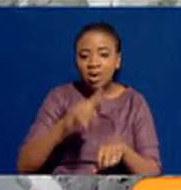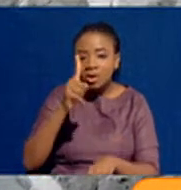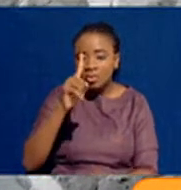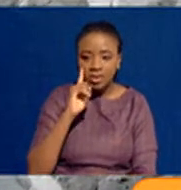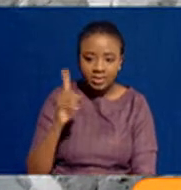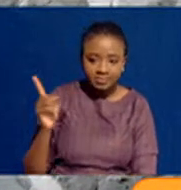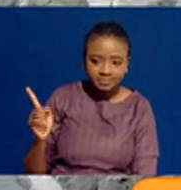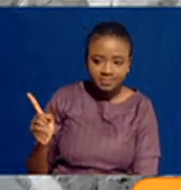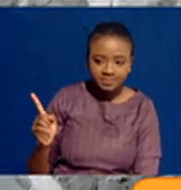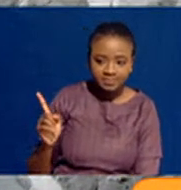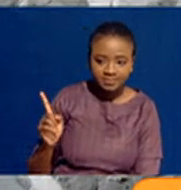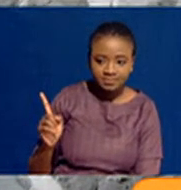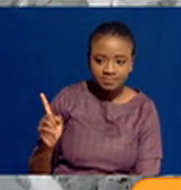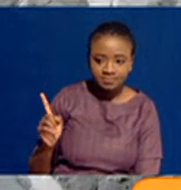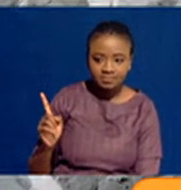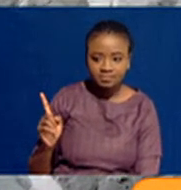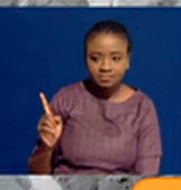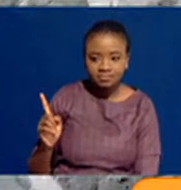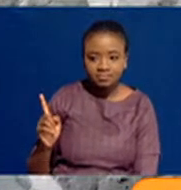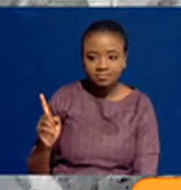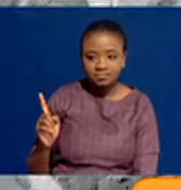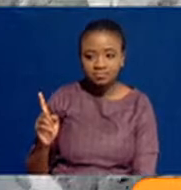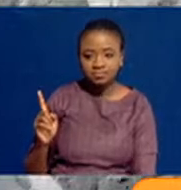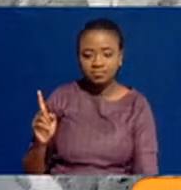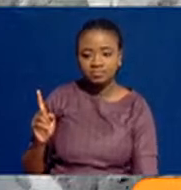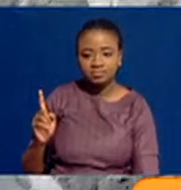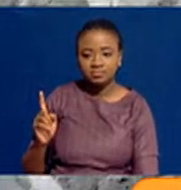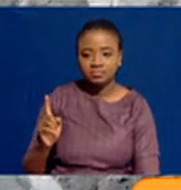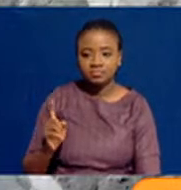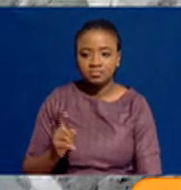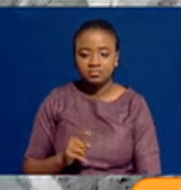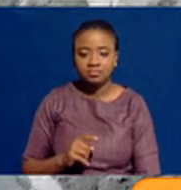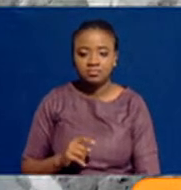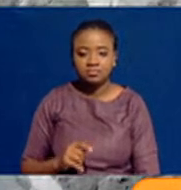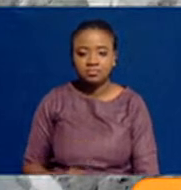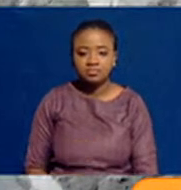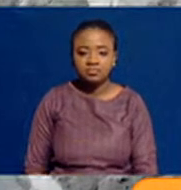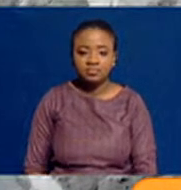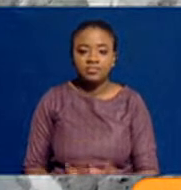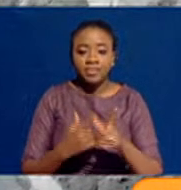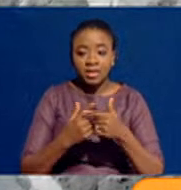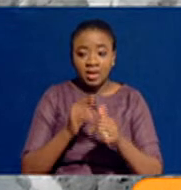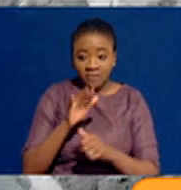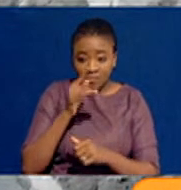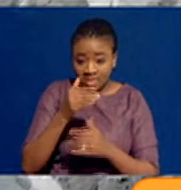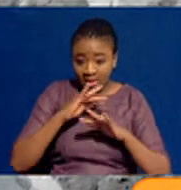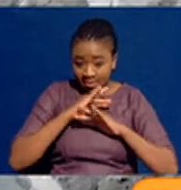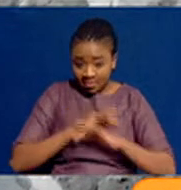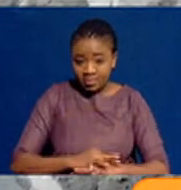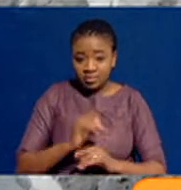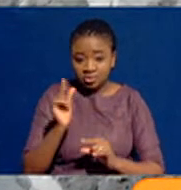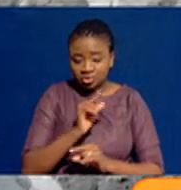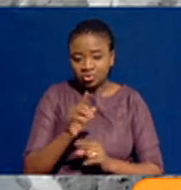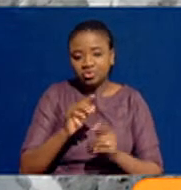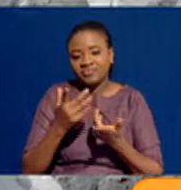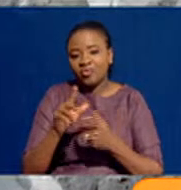on 28th August 2023 to 3rd November 2023. They will then break to pave way for the